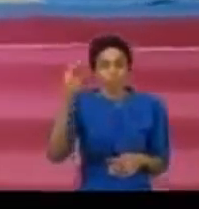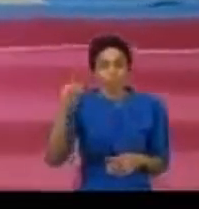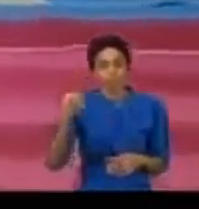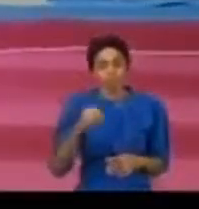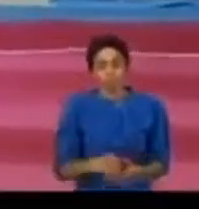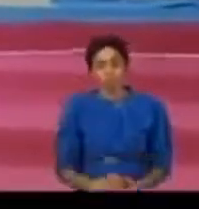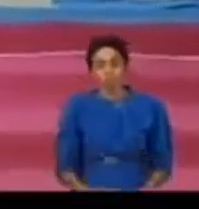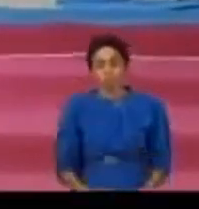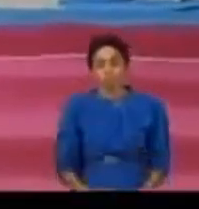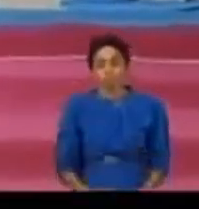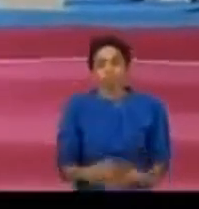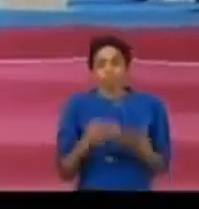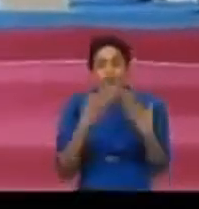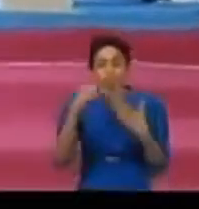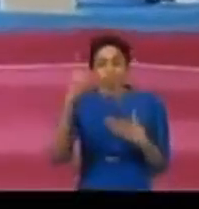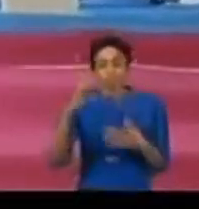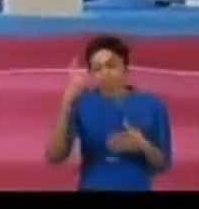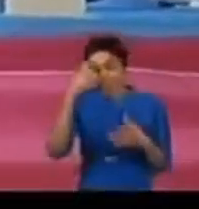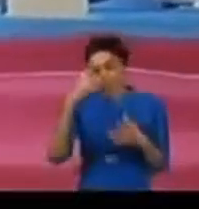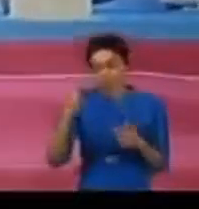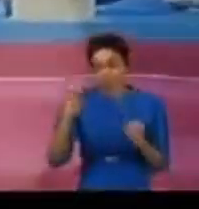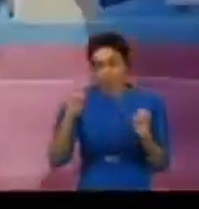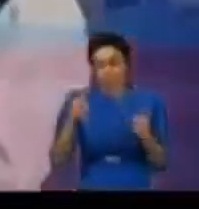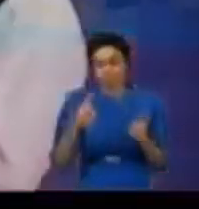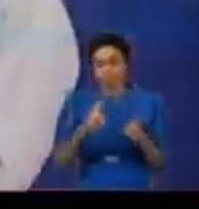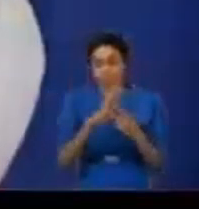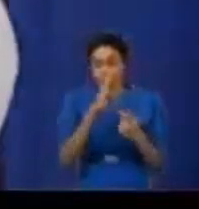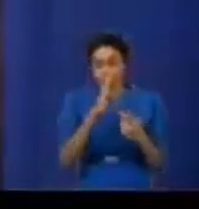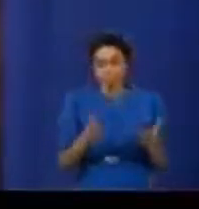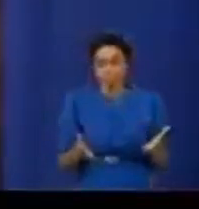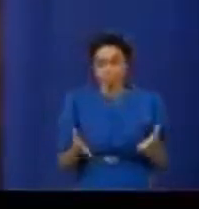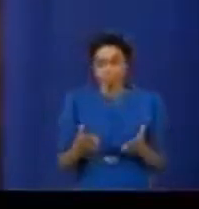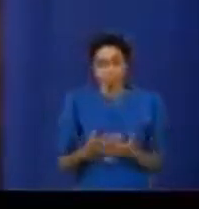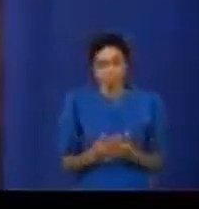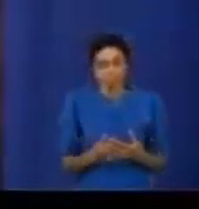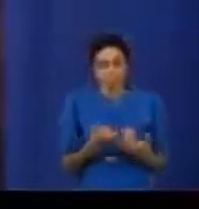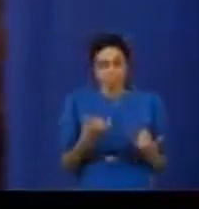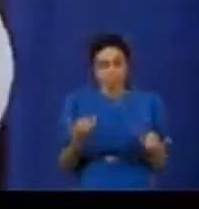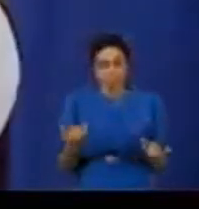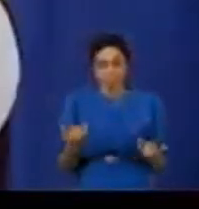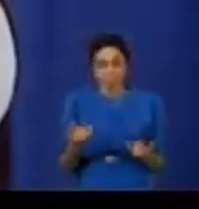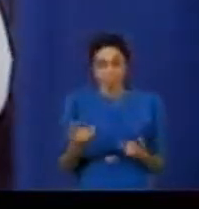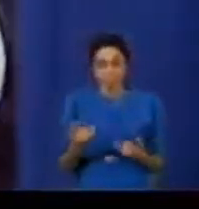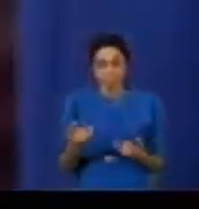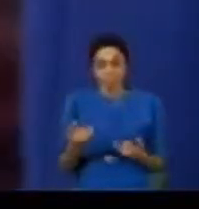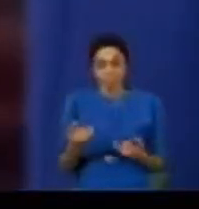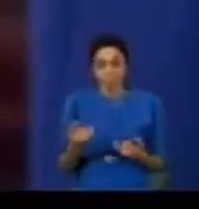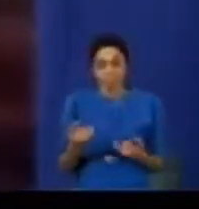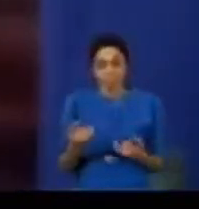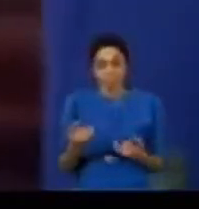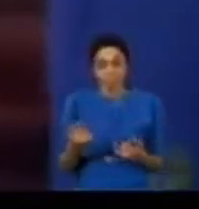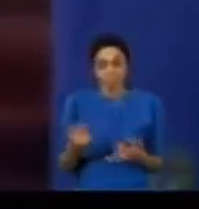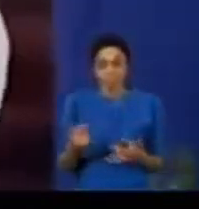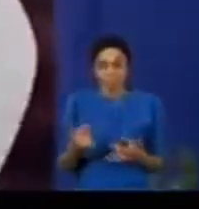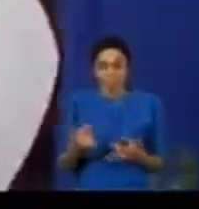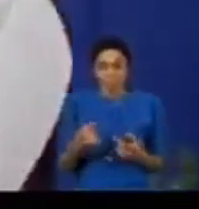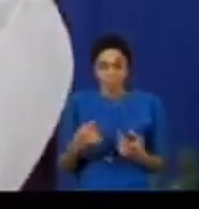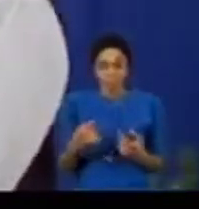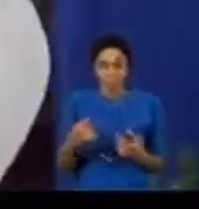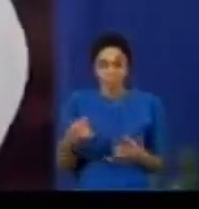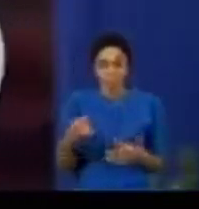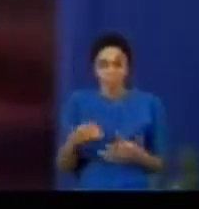and opportunity given me to be here. Lo and behold, during our